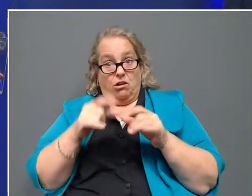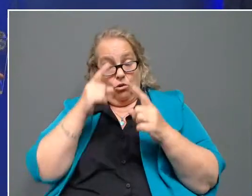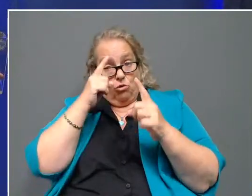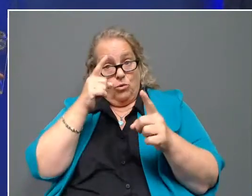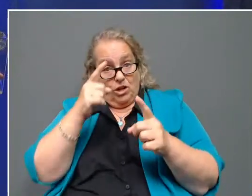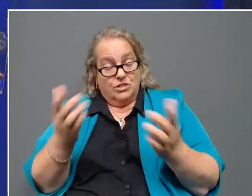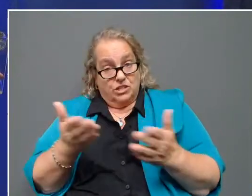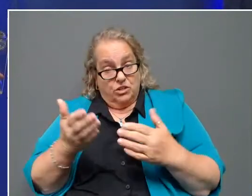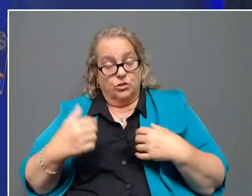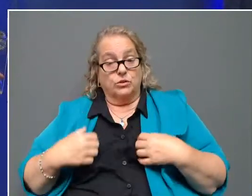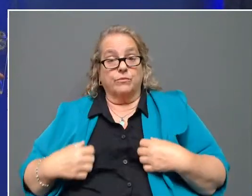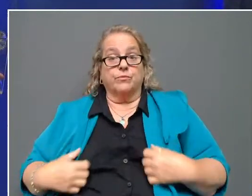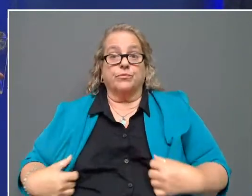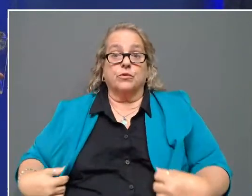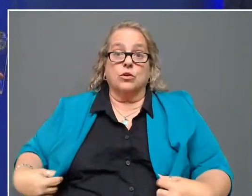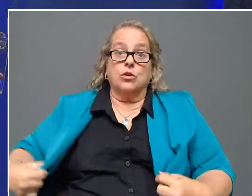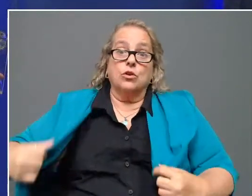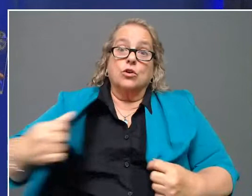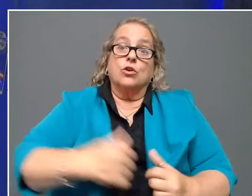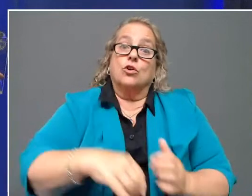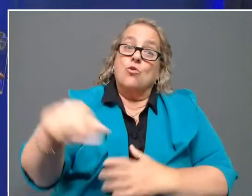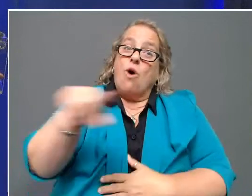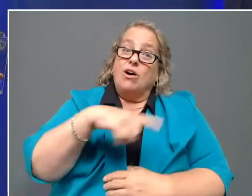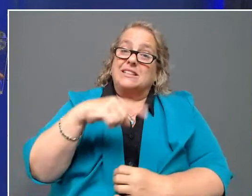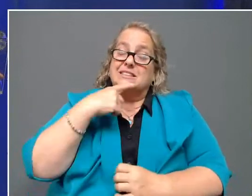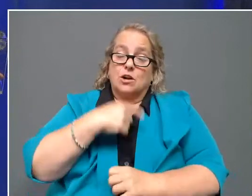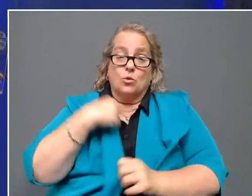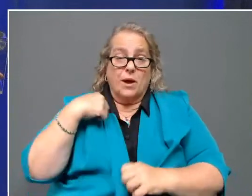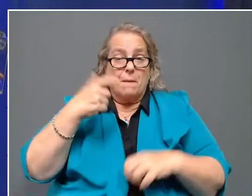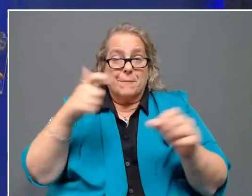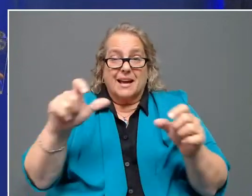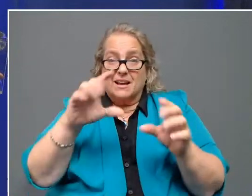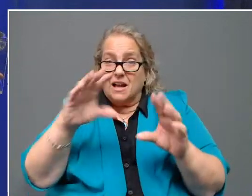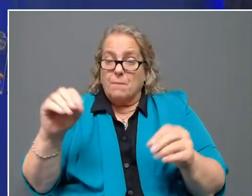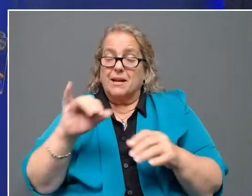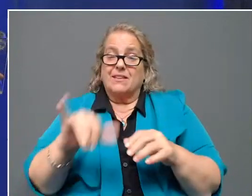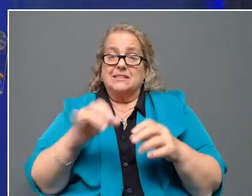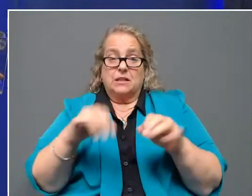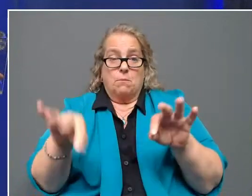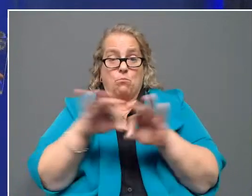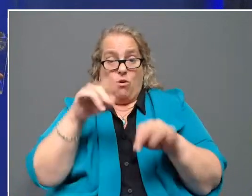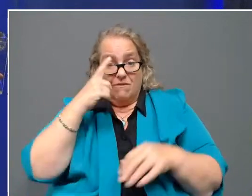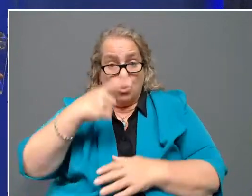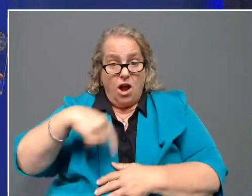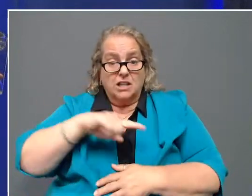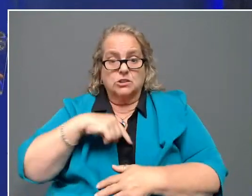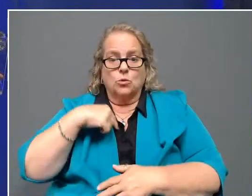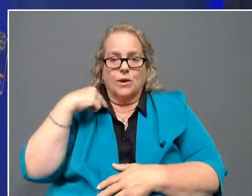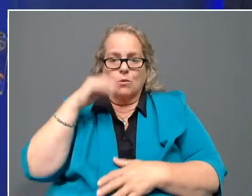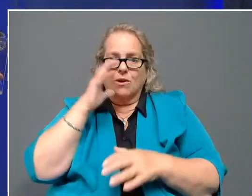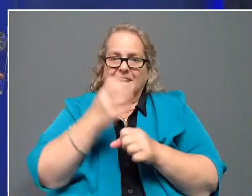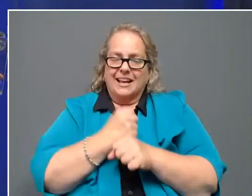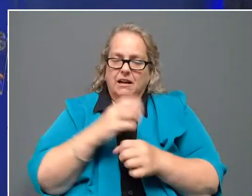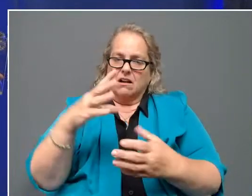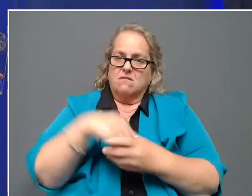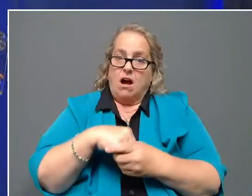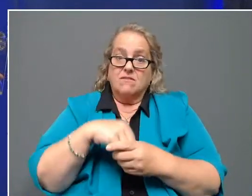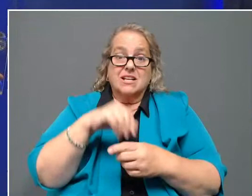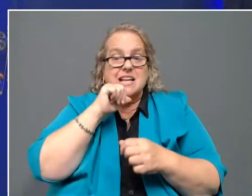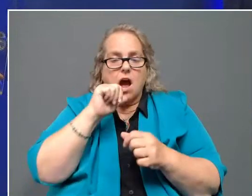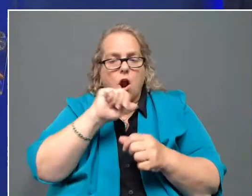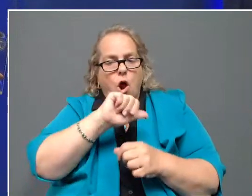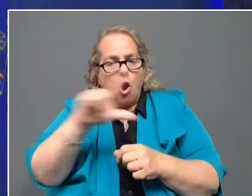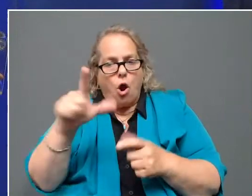said, we're a big company. This is important for us. We're going to get involved. And I can tell you, not all big companies get involved with